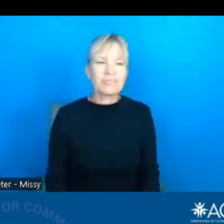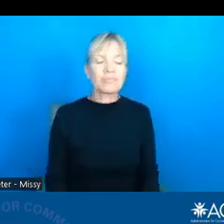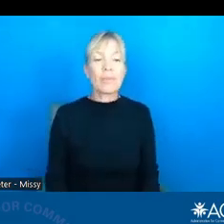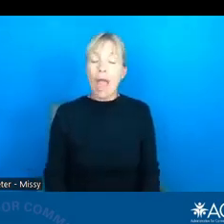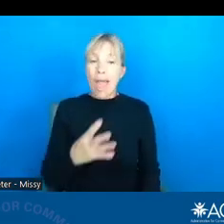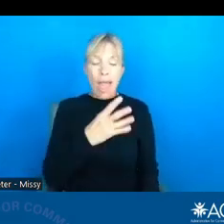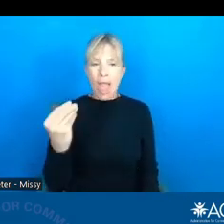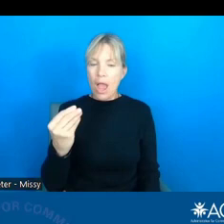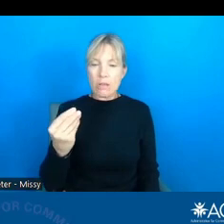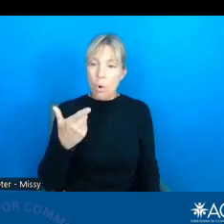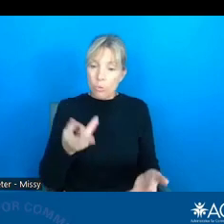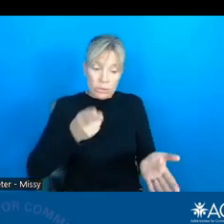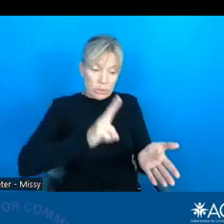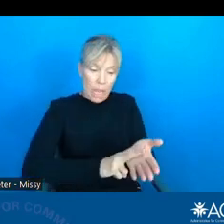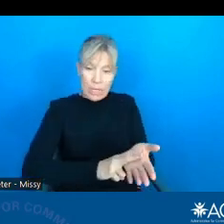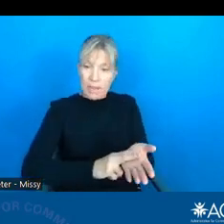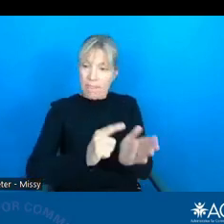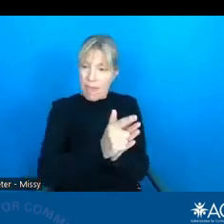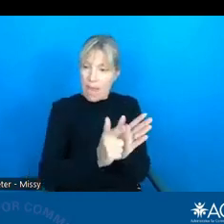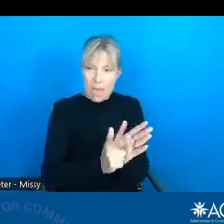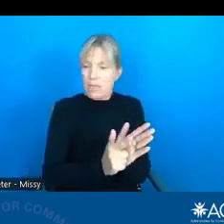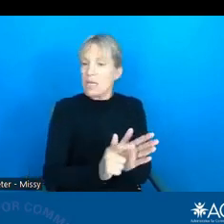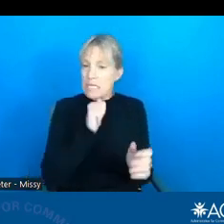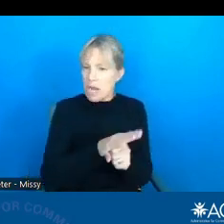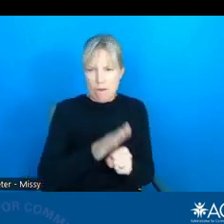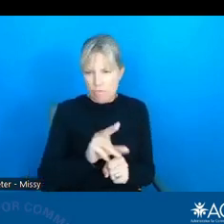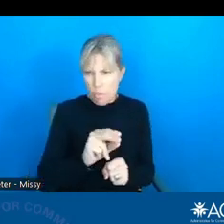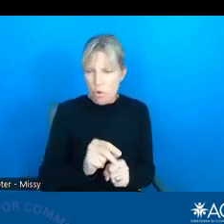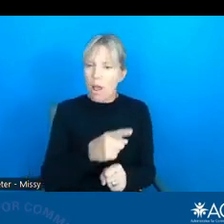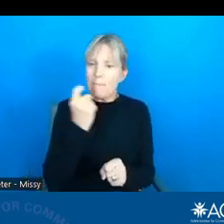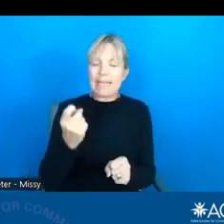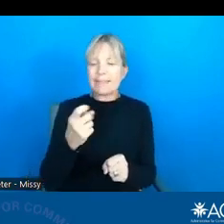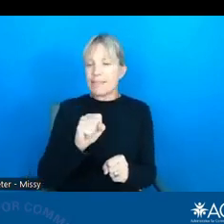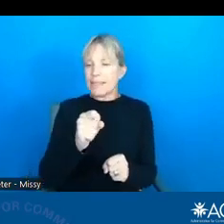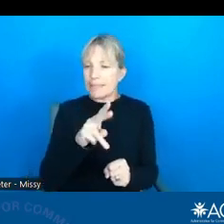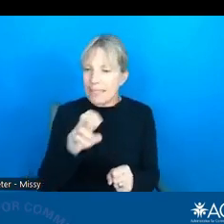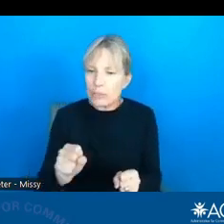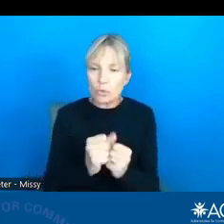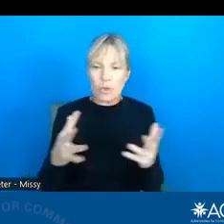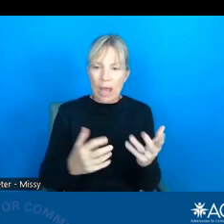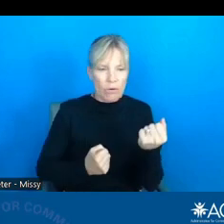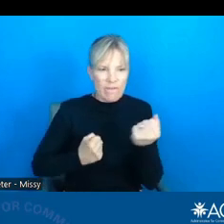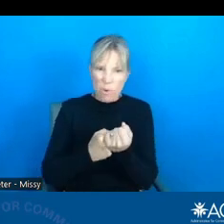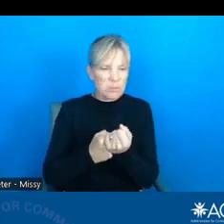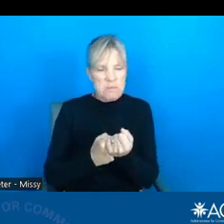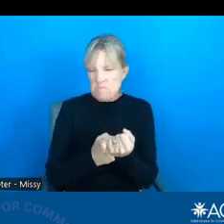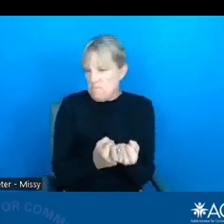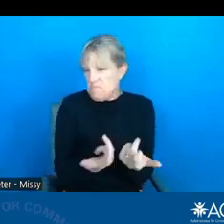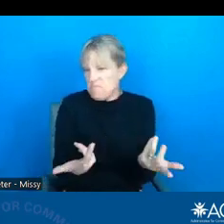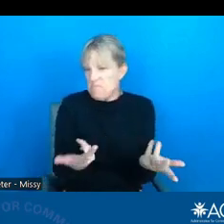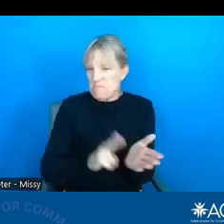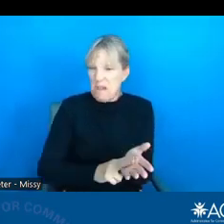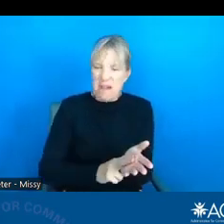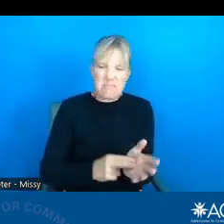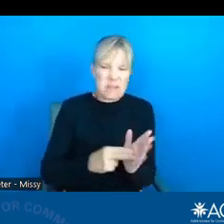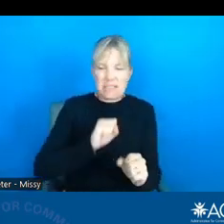And signing the act, we know, is not enough because statutes without enforcement doesn't mean